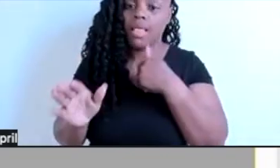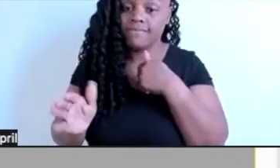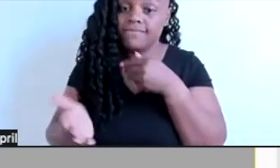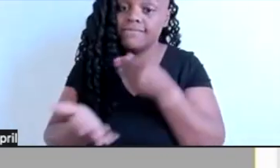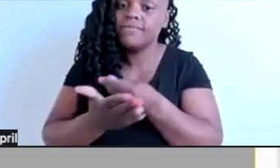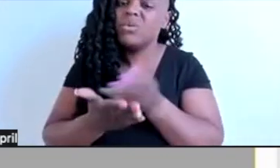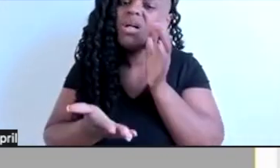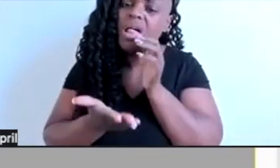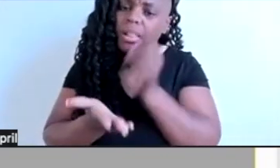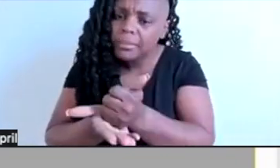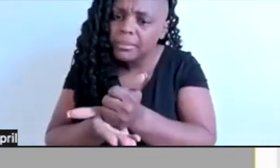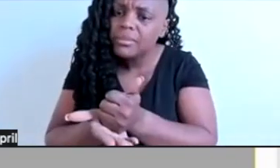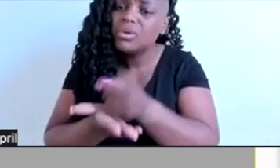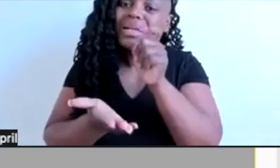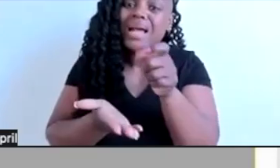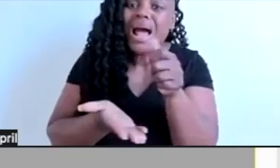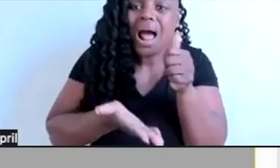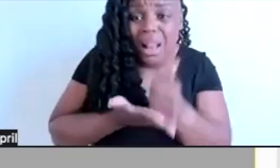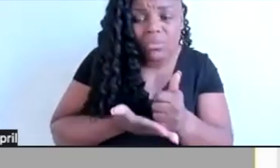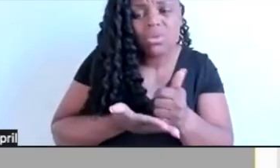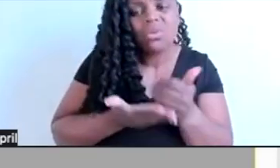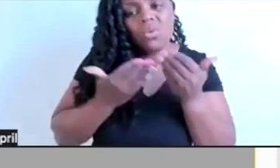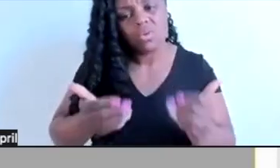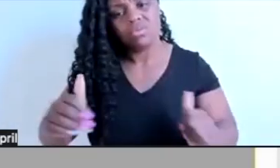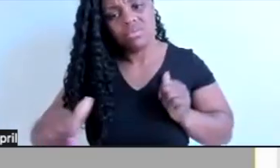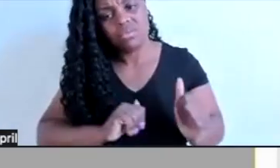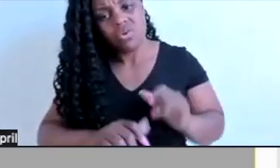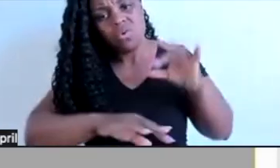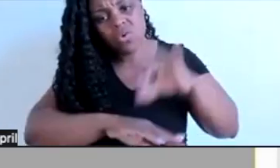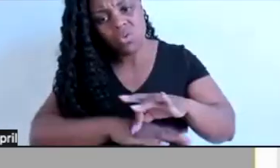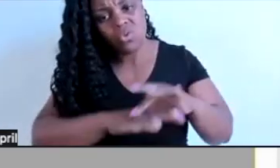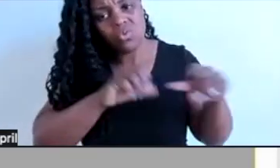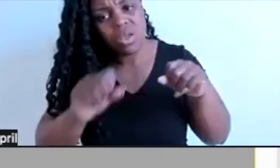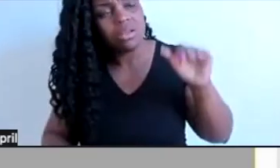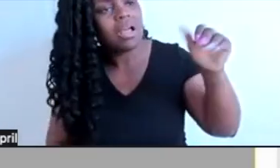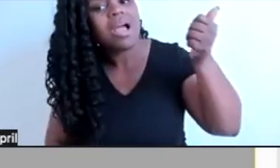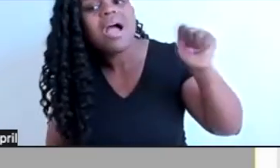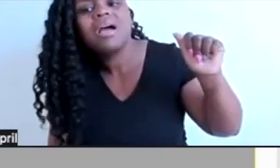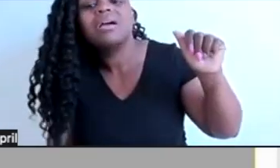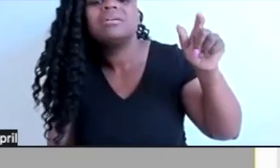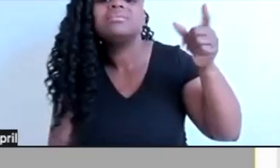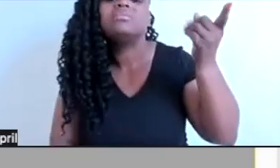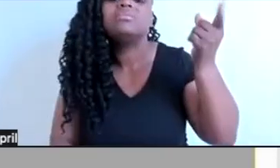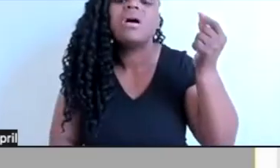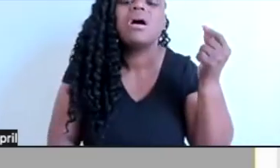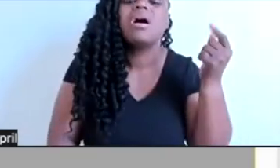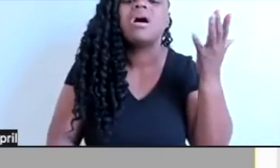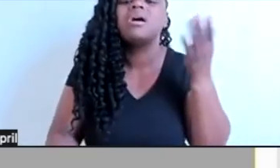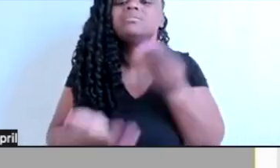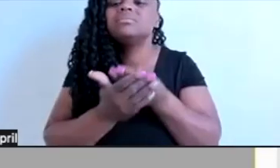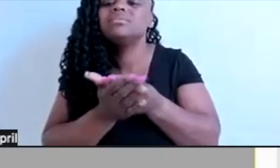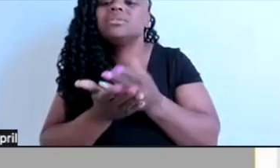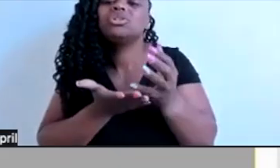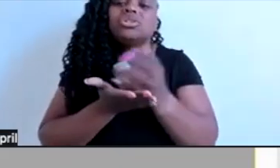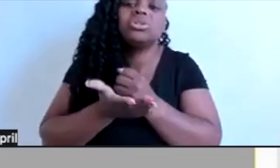on disaster-related needs, not immigration status or income. Everyone has a right to emergency